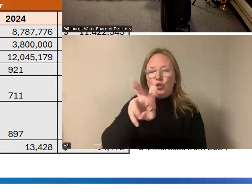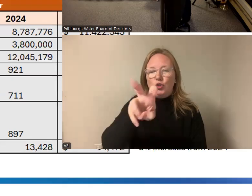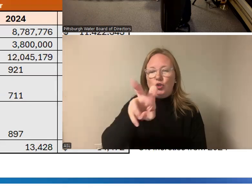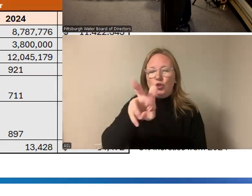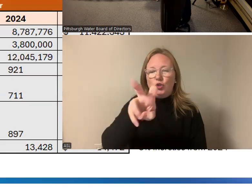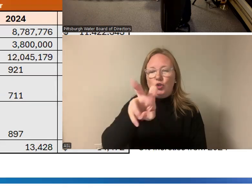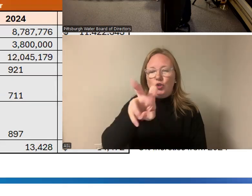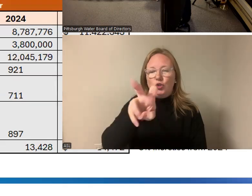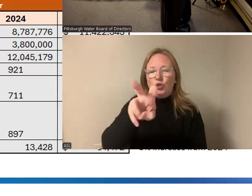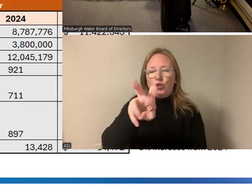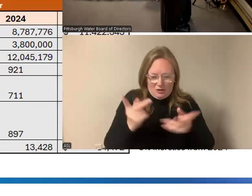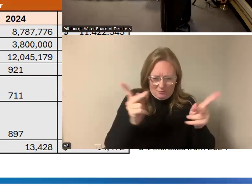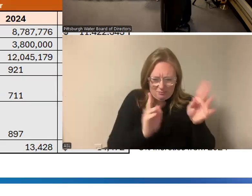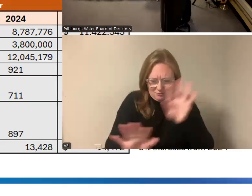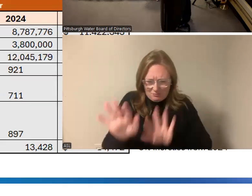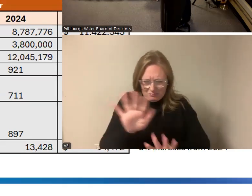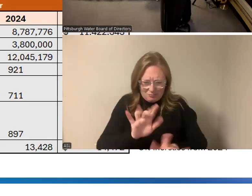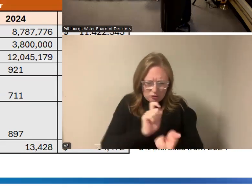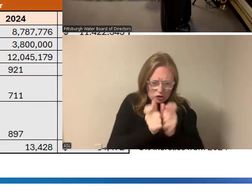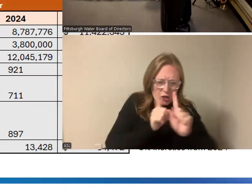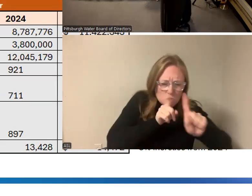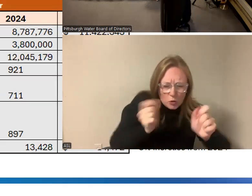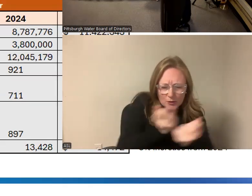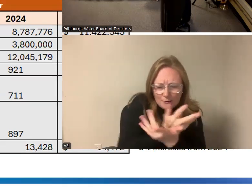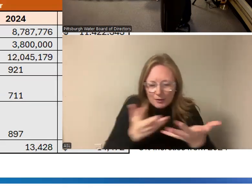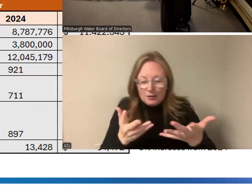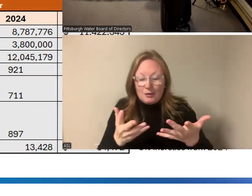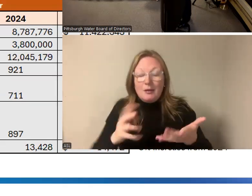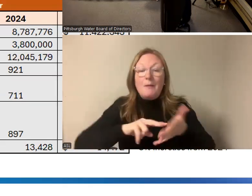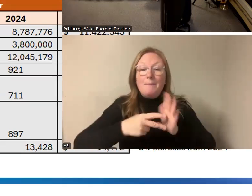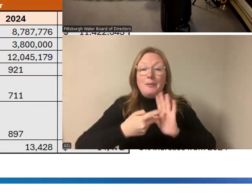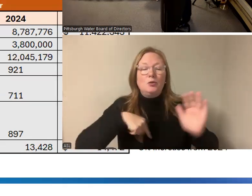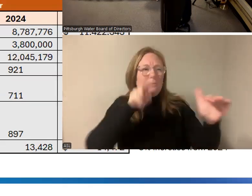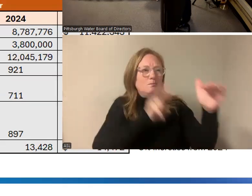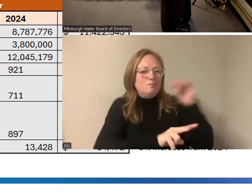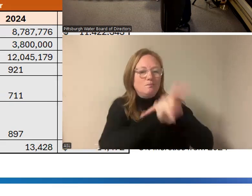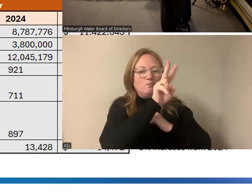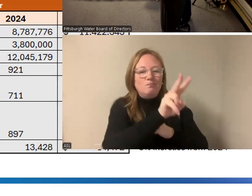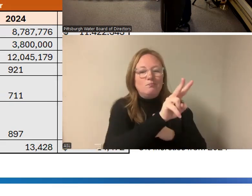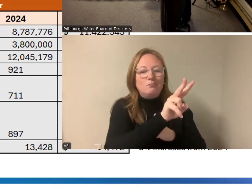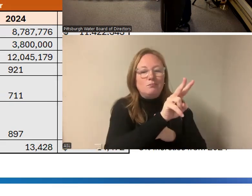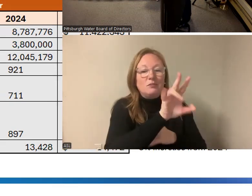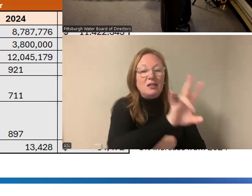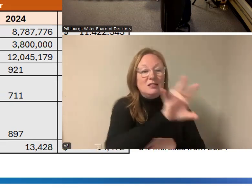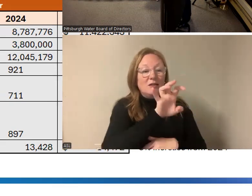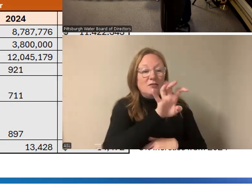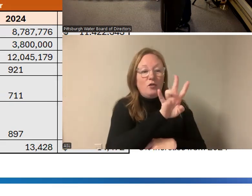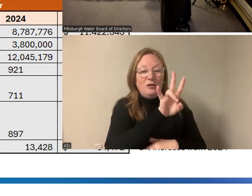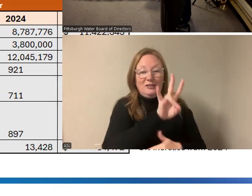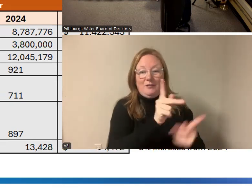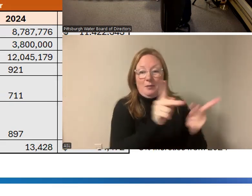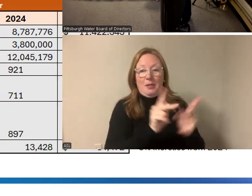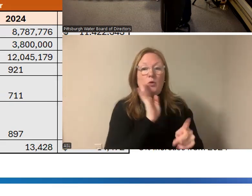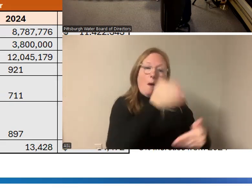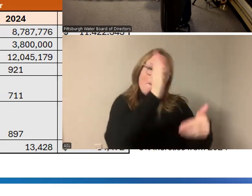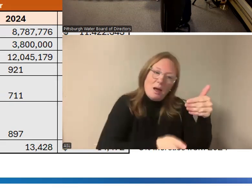and all change orders, we project that 747 sites will be completed this year.